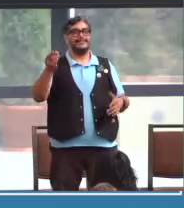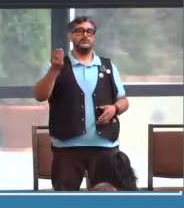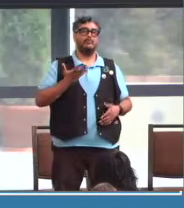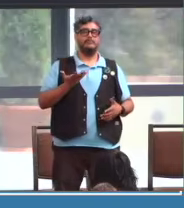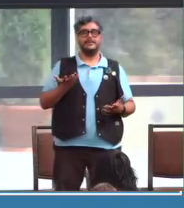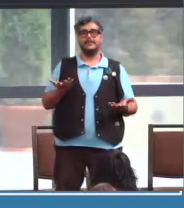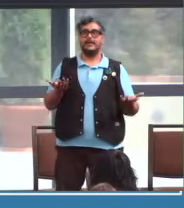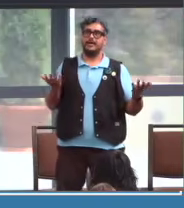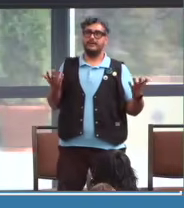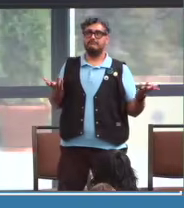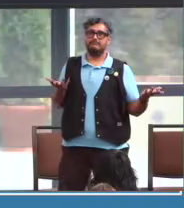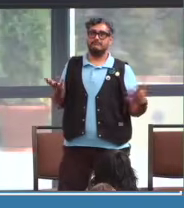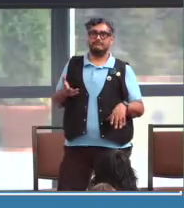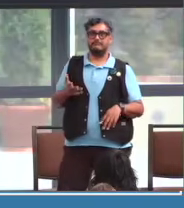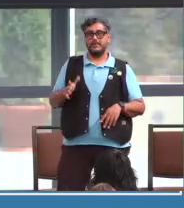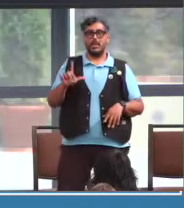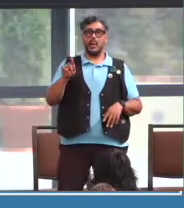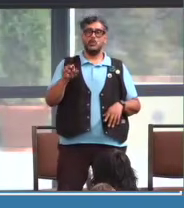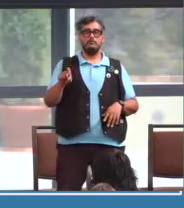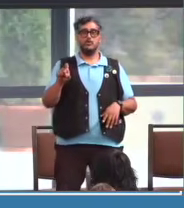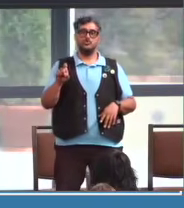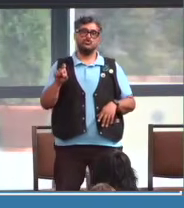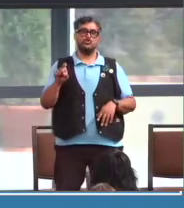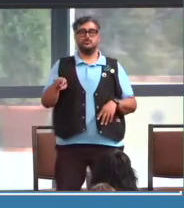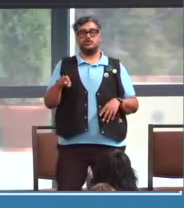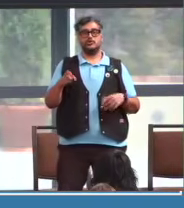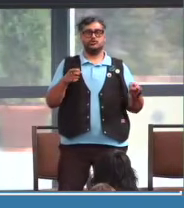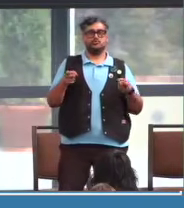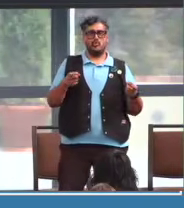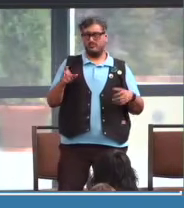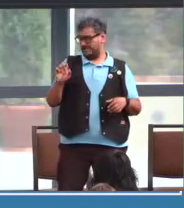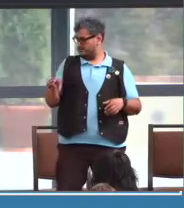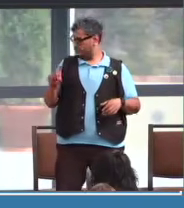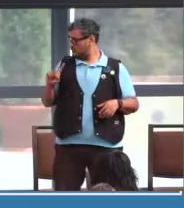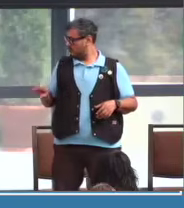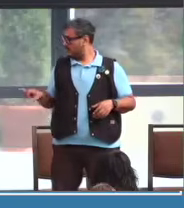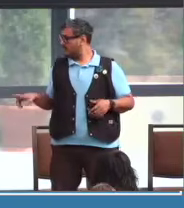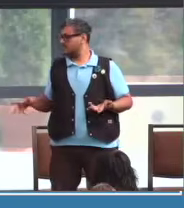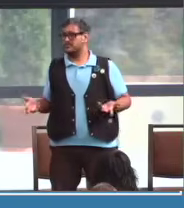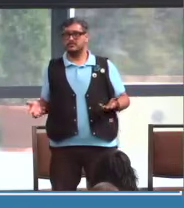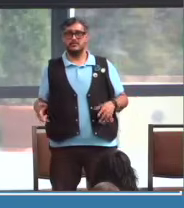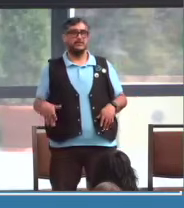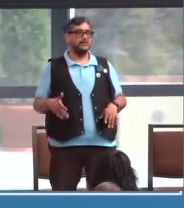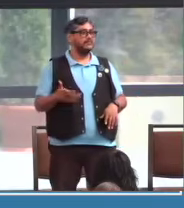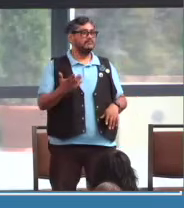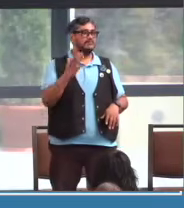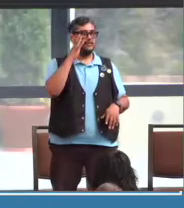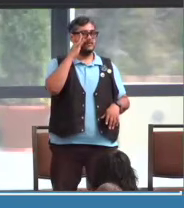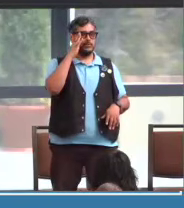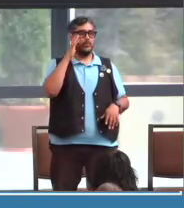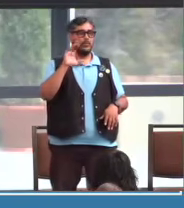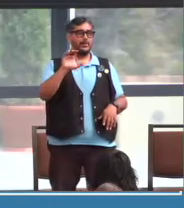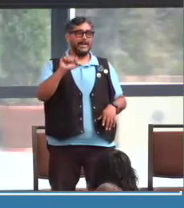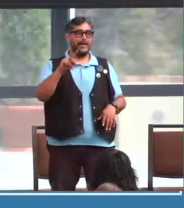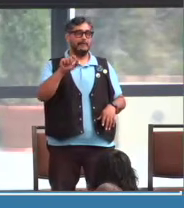well, your lupus should be put under control. Can you respond to that? Yeah, so kappas